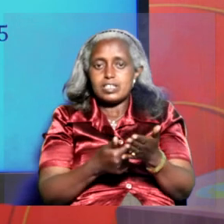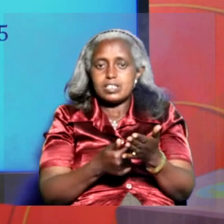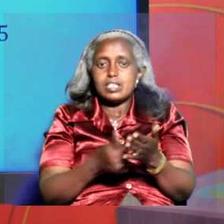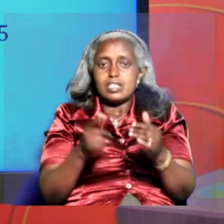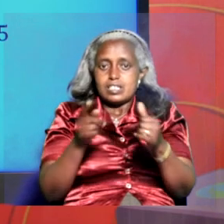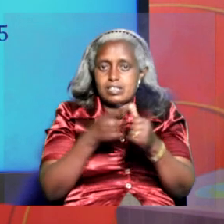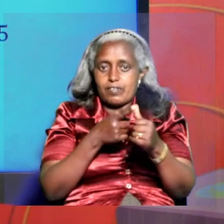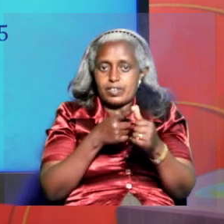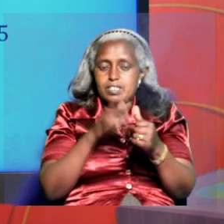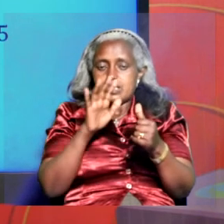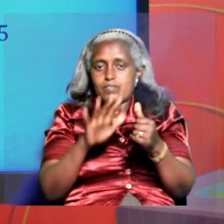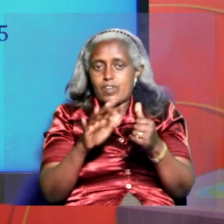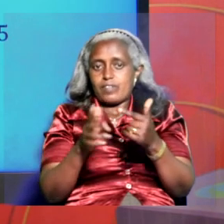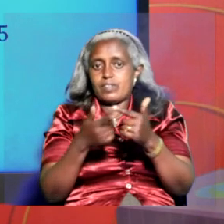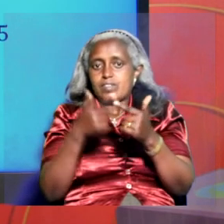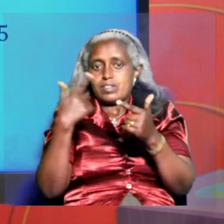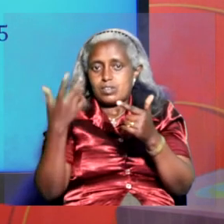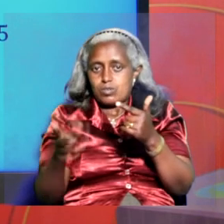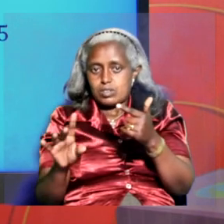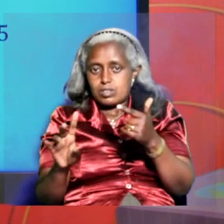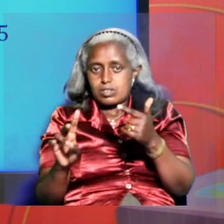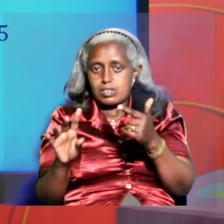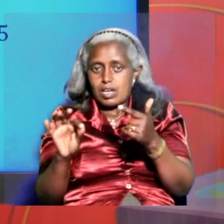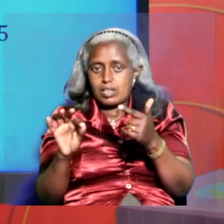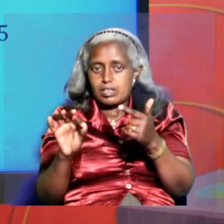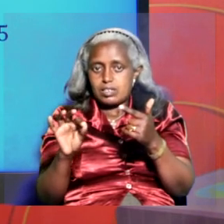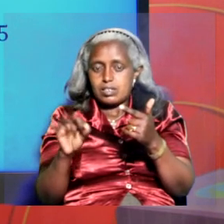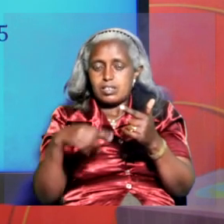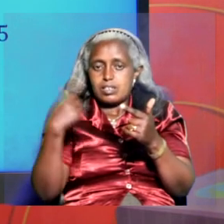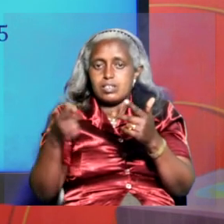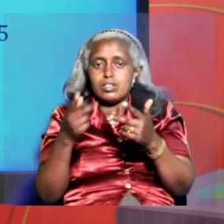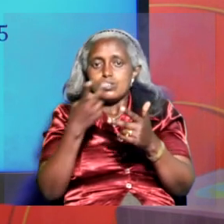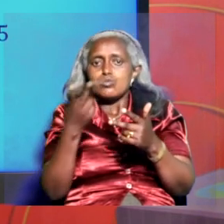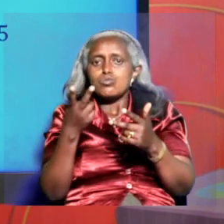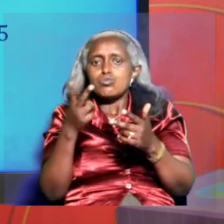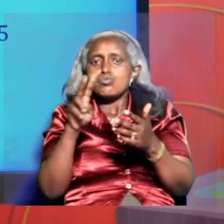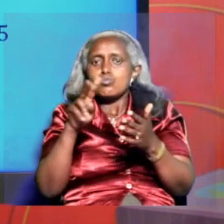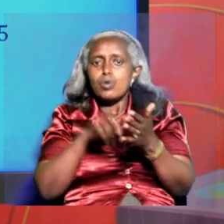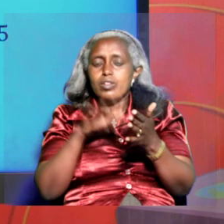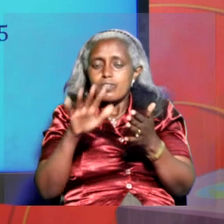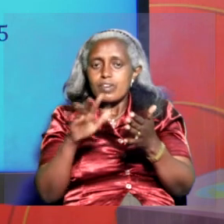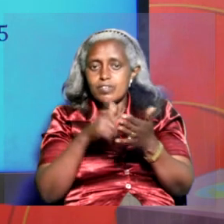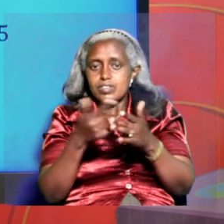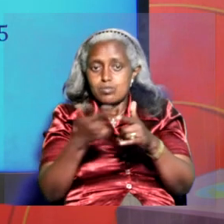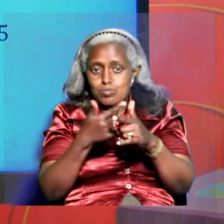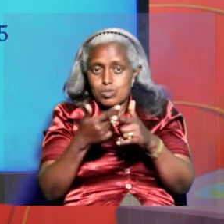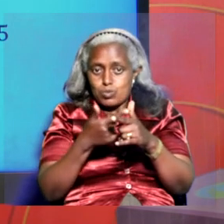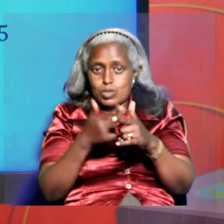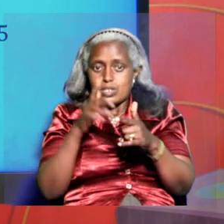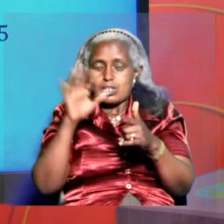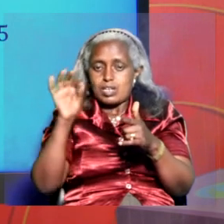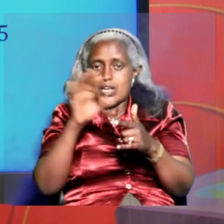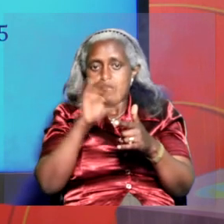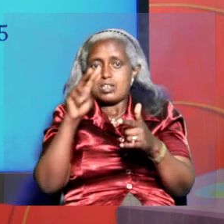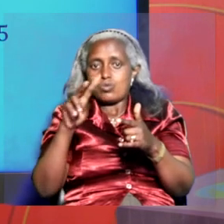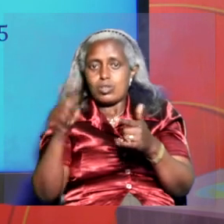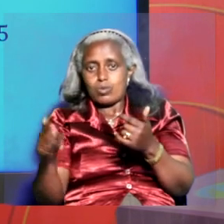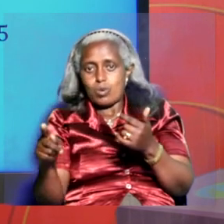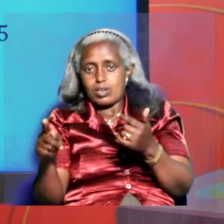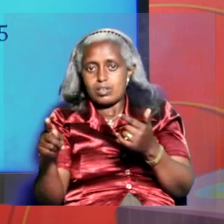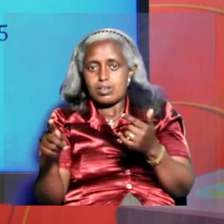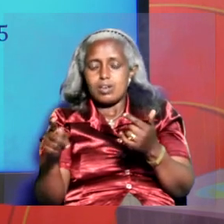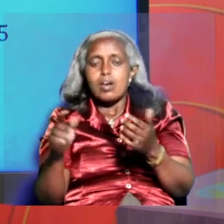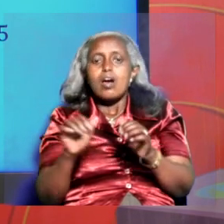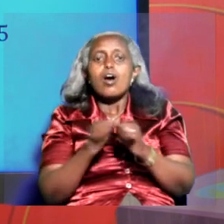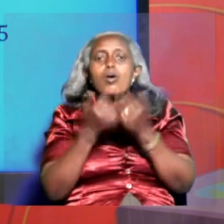The first item is 5, second one is 9. The 2.5 item is found between 9 and 21.